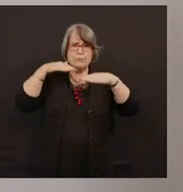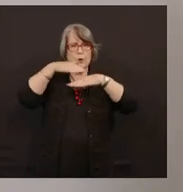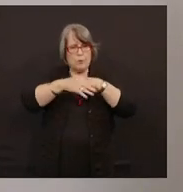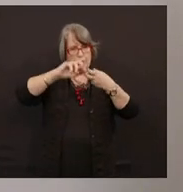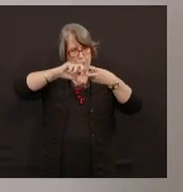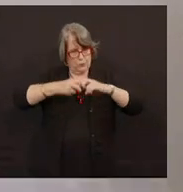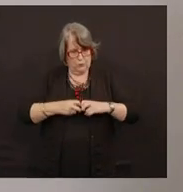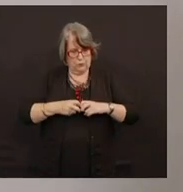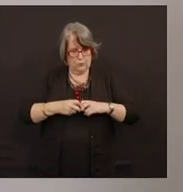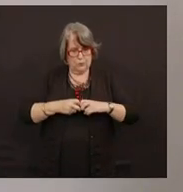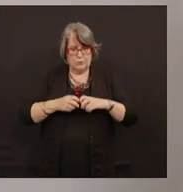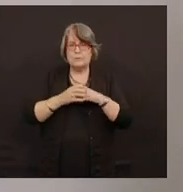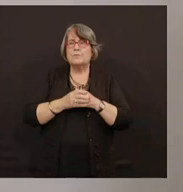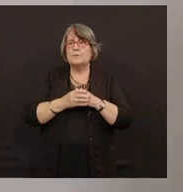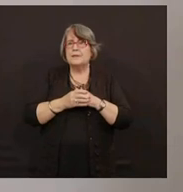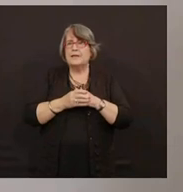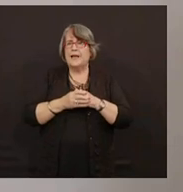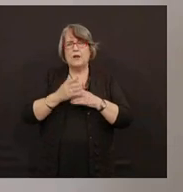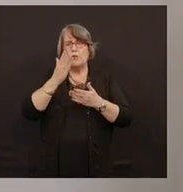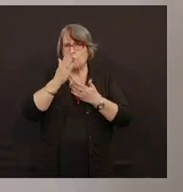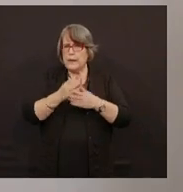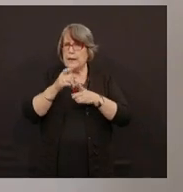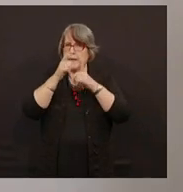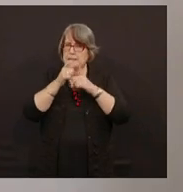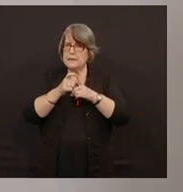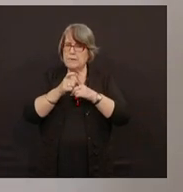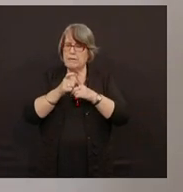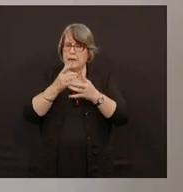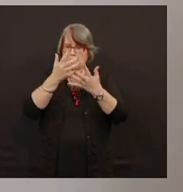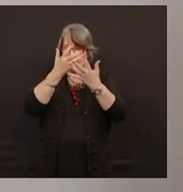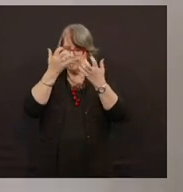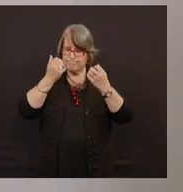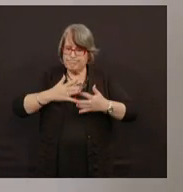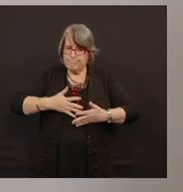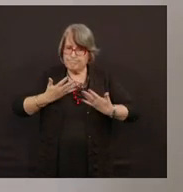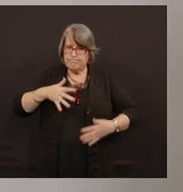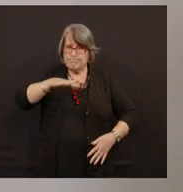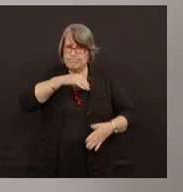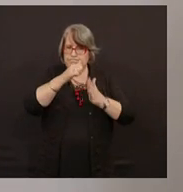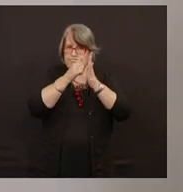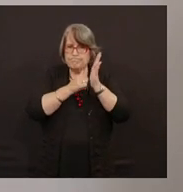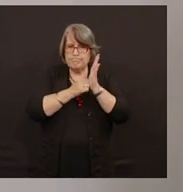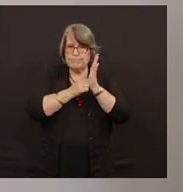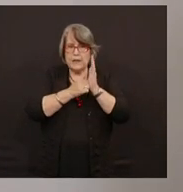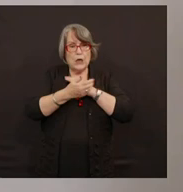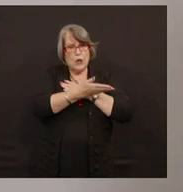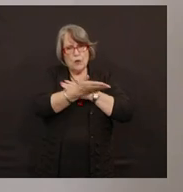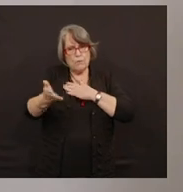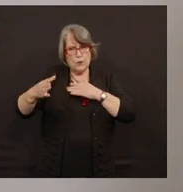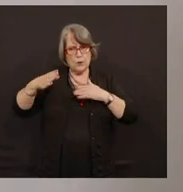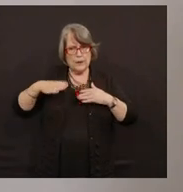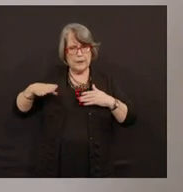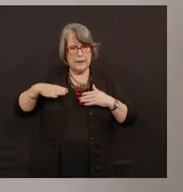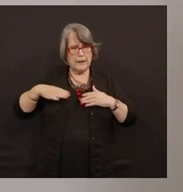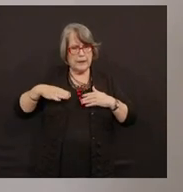issues. This is difficult and distressing territory. And so if you need to